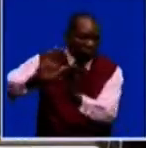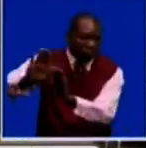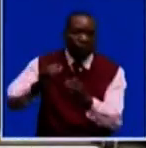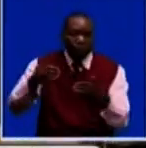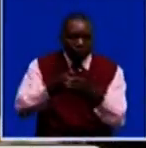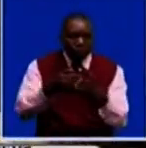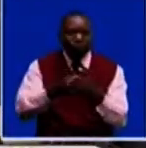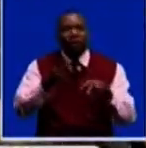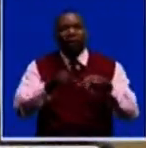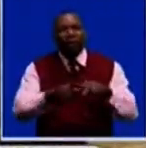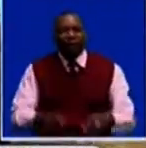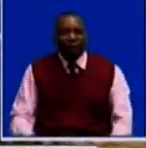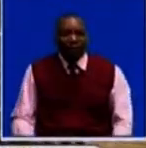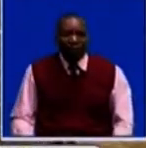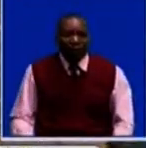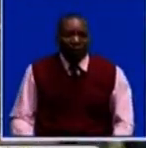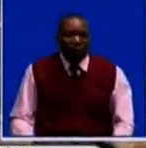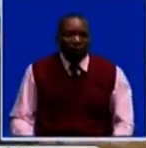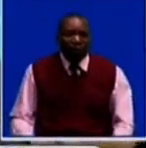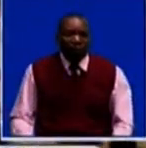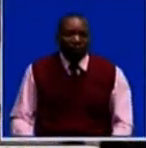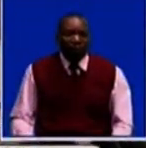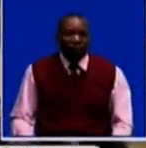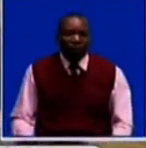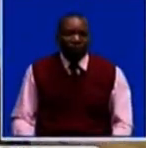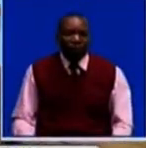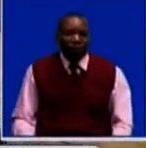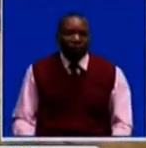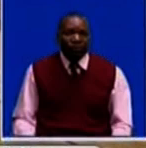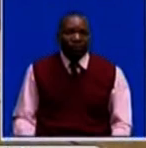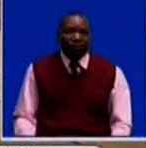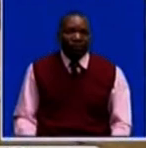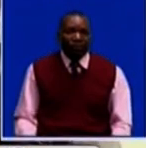halted. And we've got Evelyn Horn College.